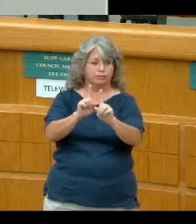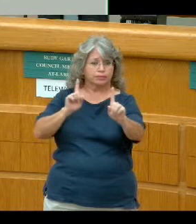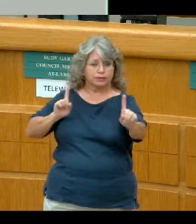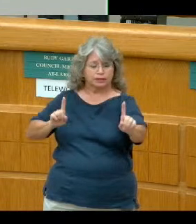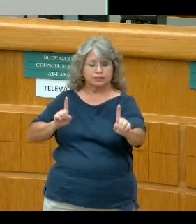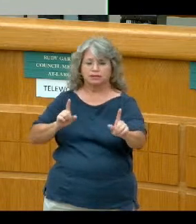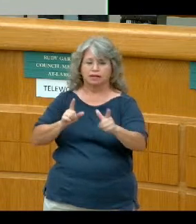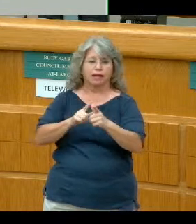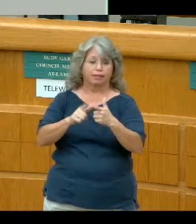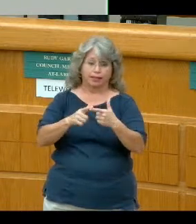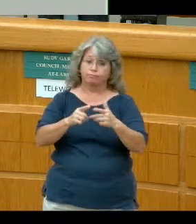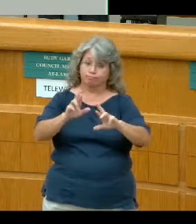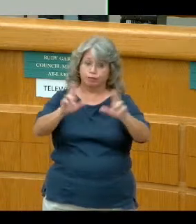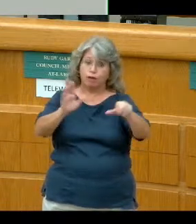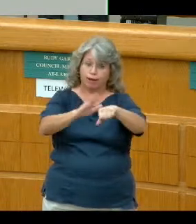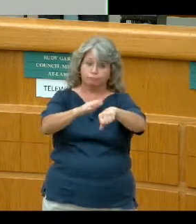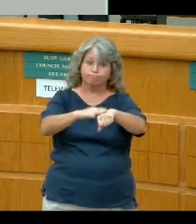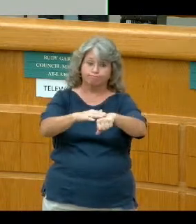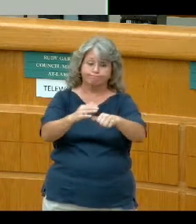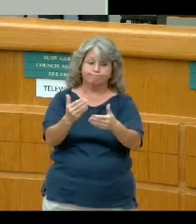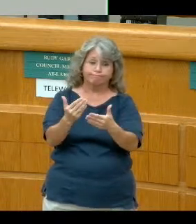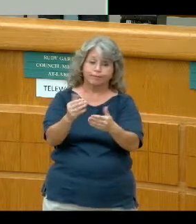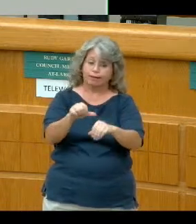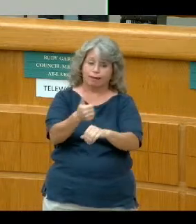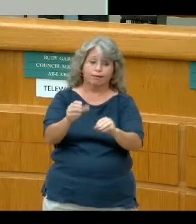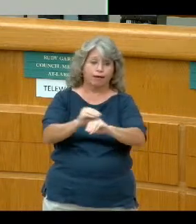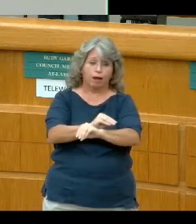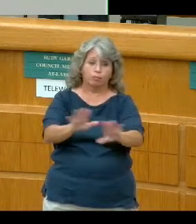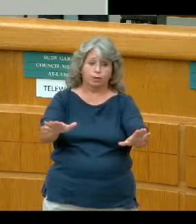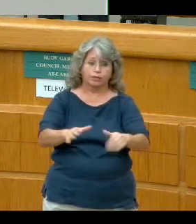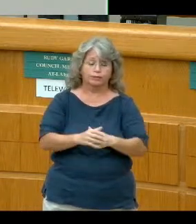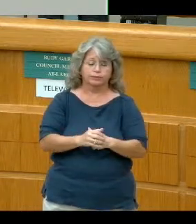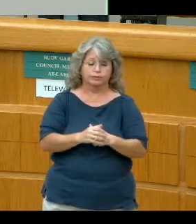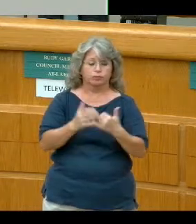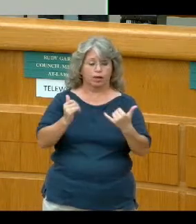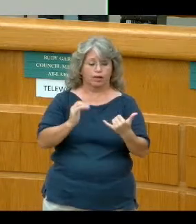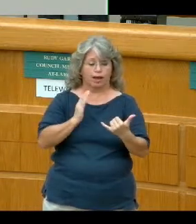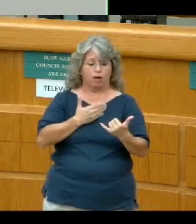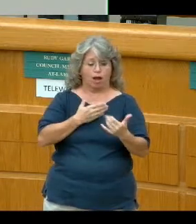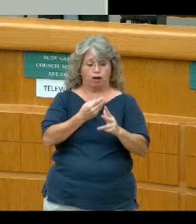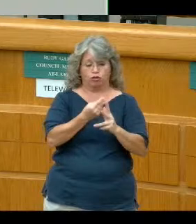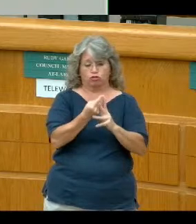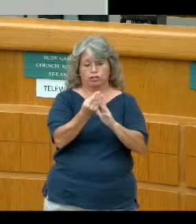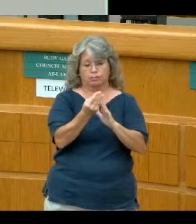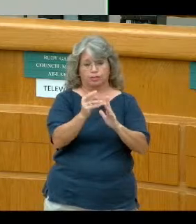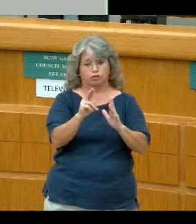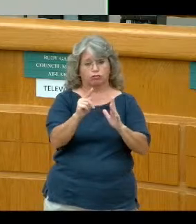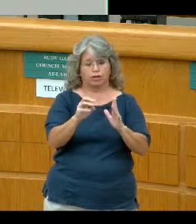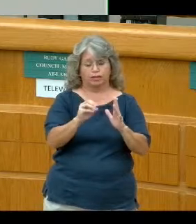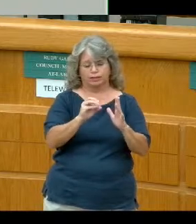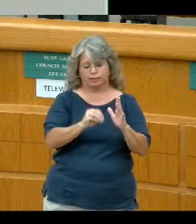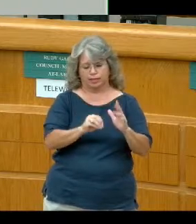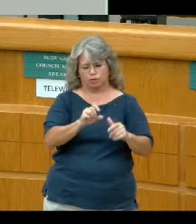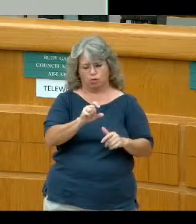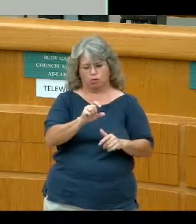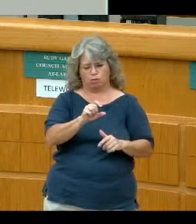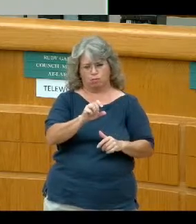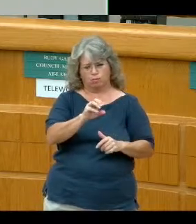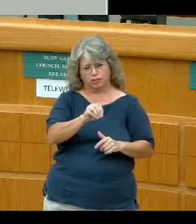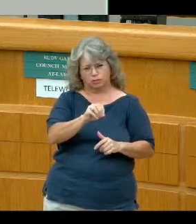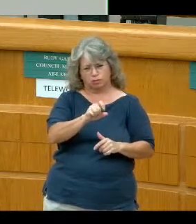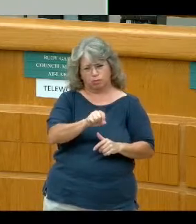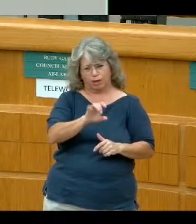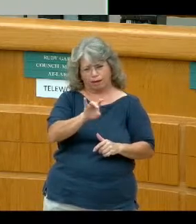another outbreak. The transmission rate right now, it's between 0.8 and 0.9. That's our best estimate. That's